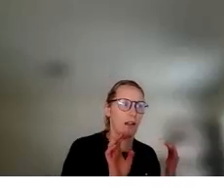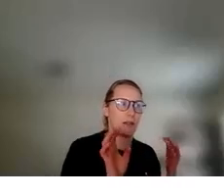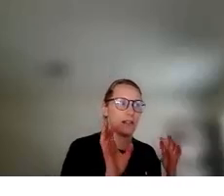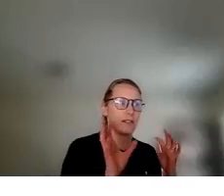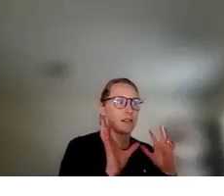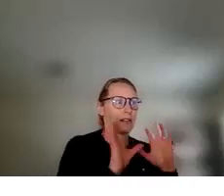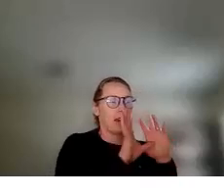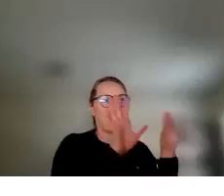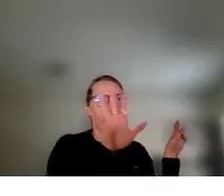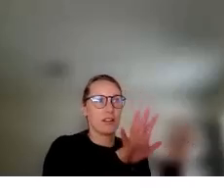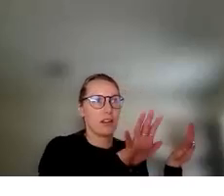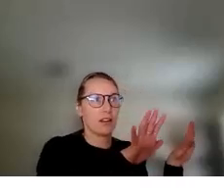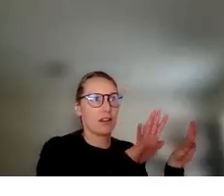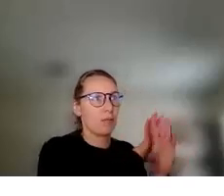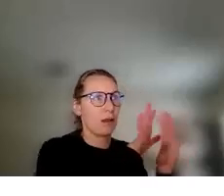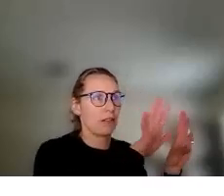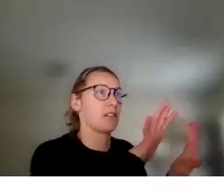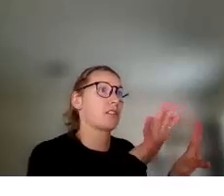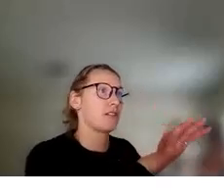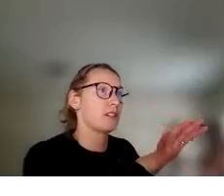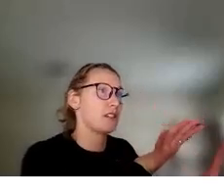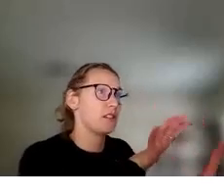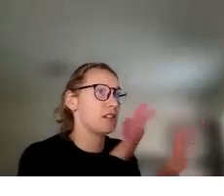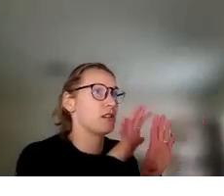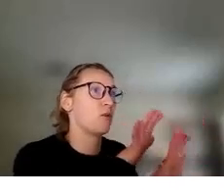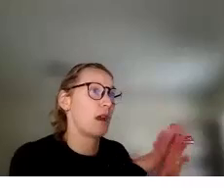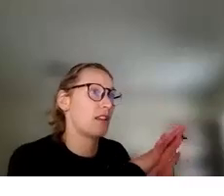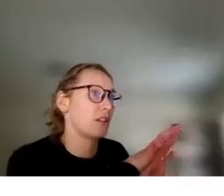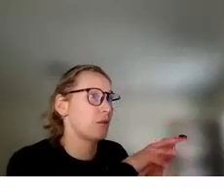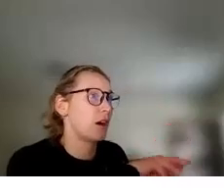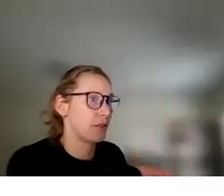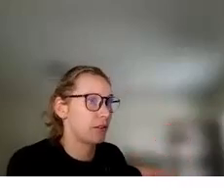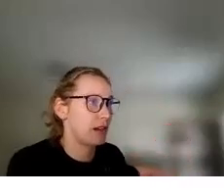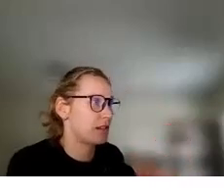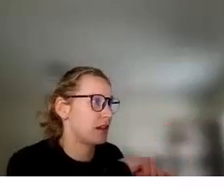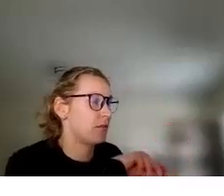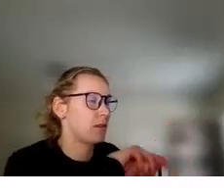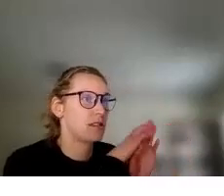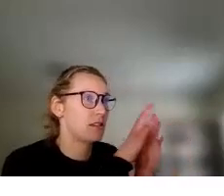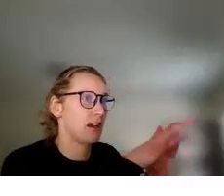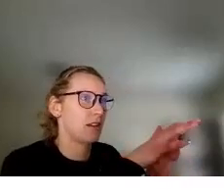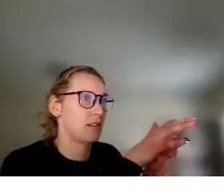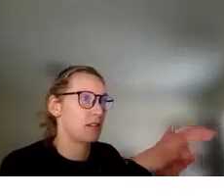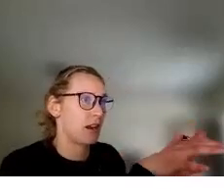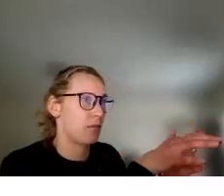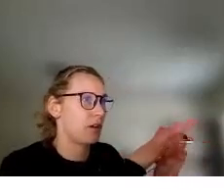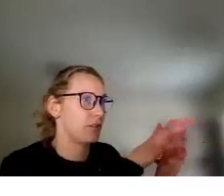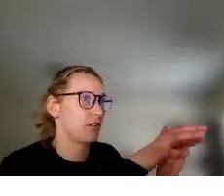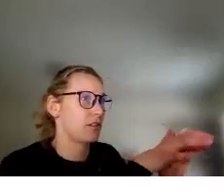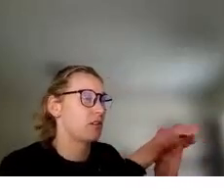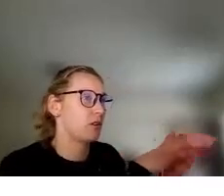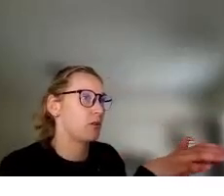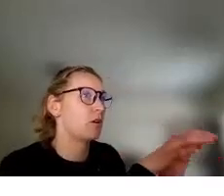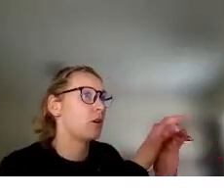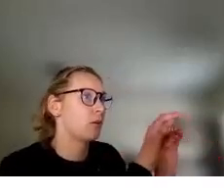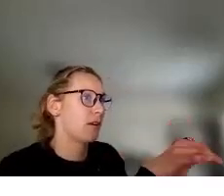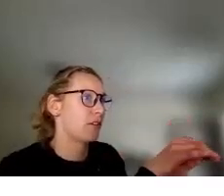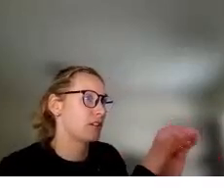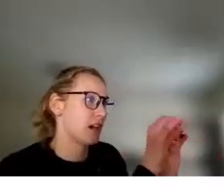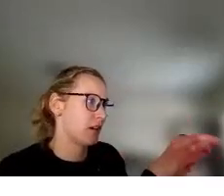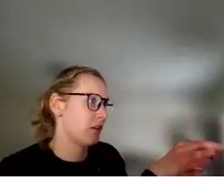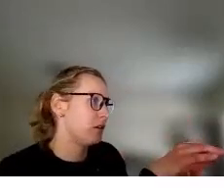provider requirements. Everything about these services and the way that you authorize them is staying the same under this